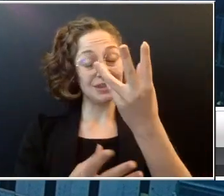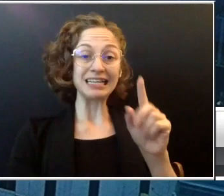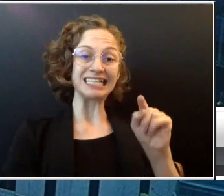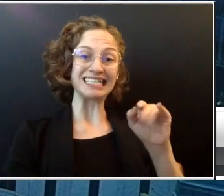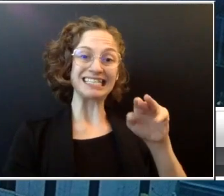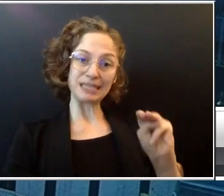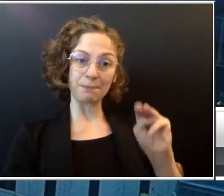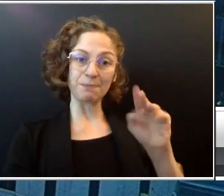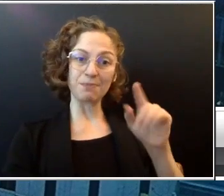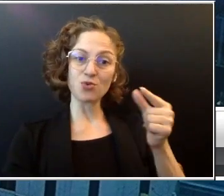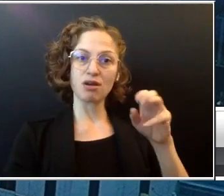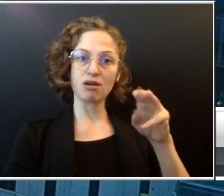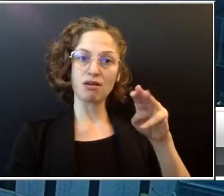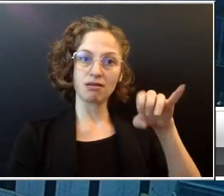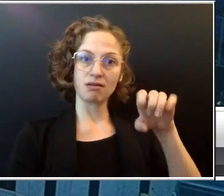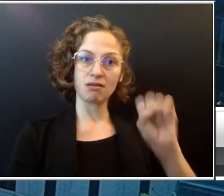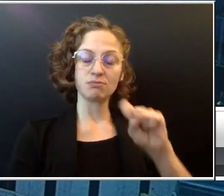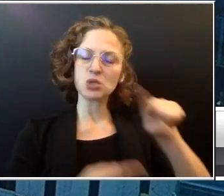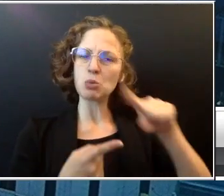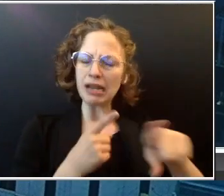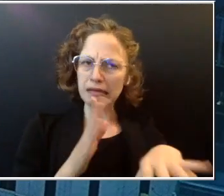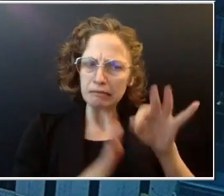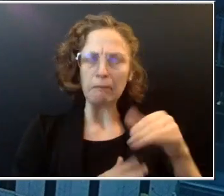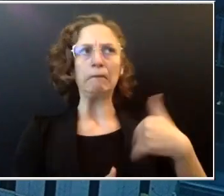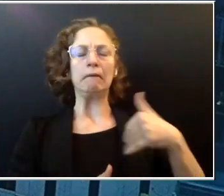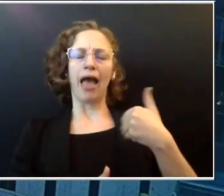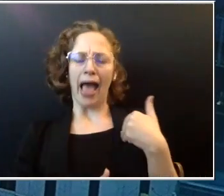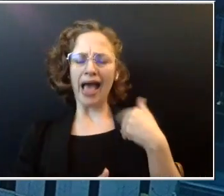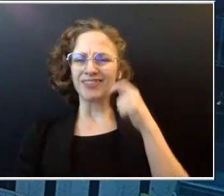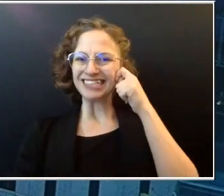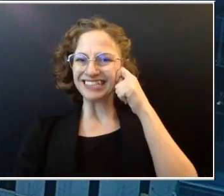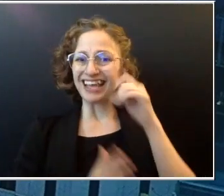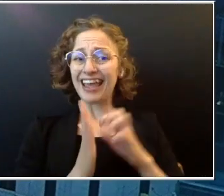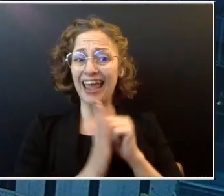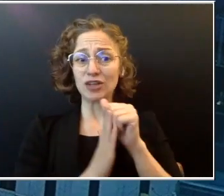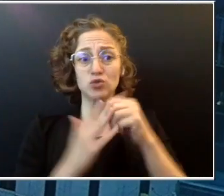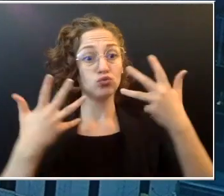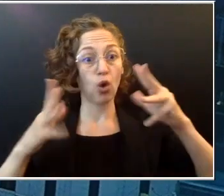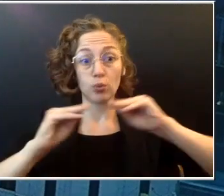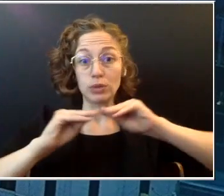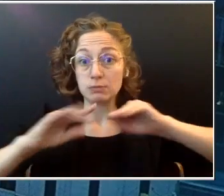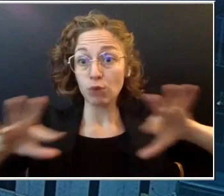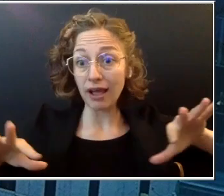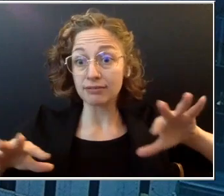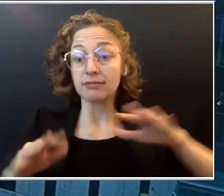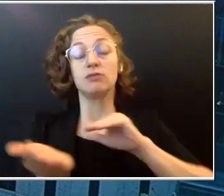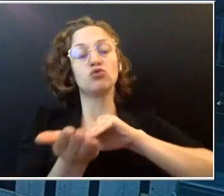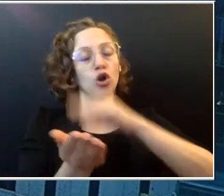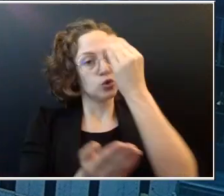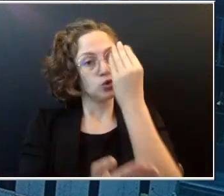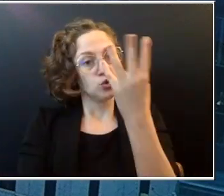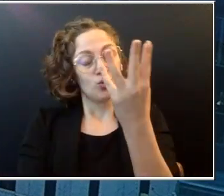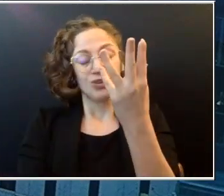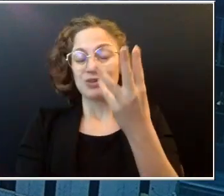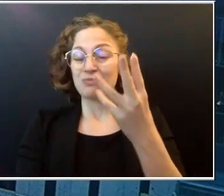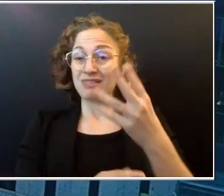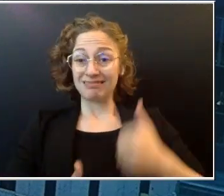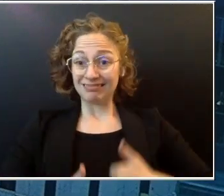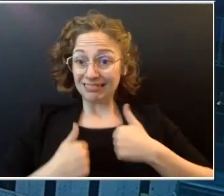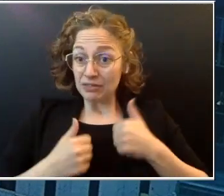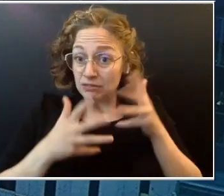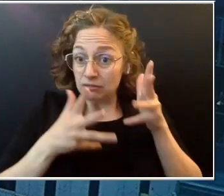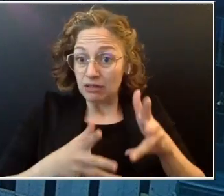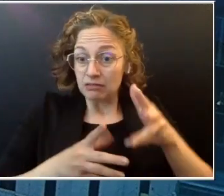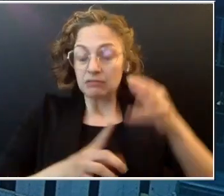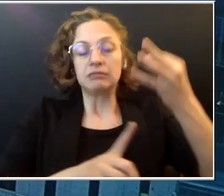already spread, a doctor gave him 9 months to live. That was back in 2014. 9 years later, he's